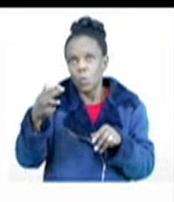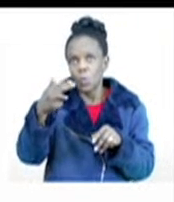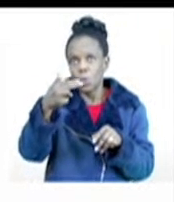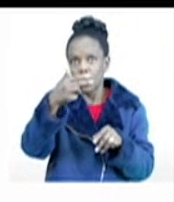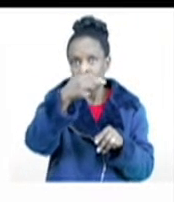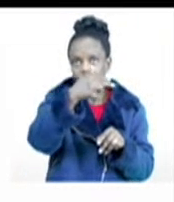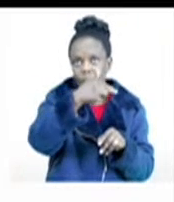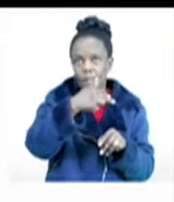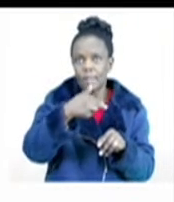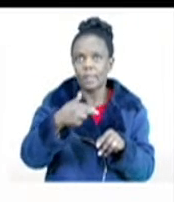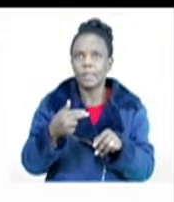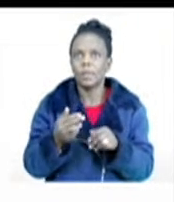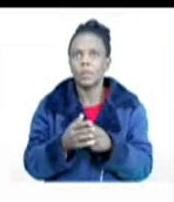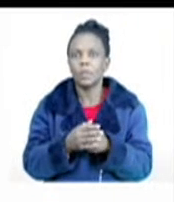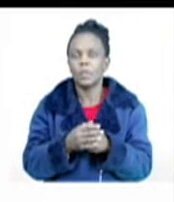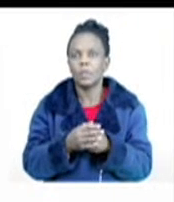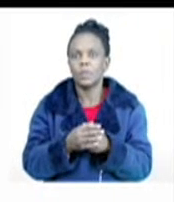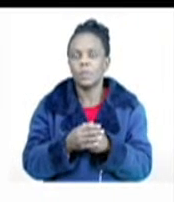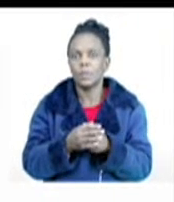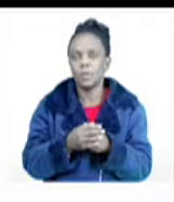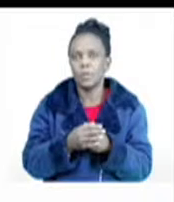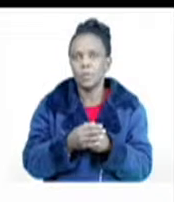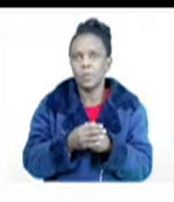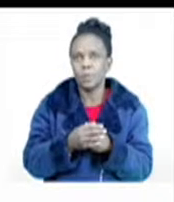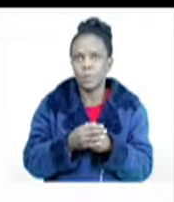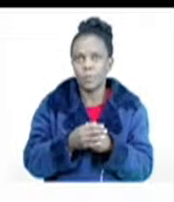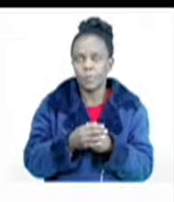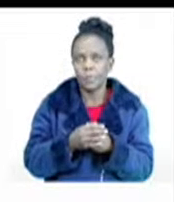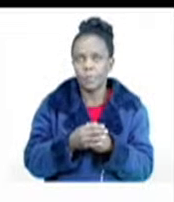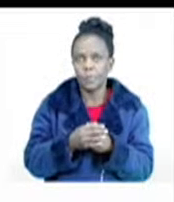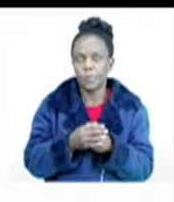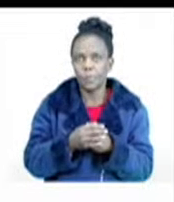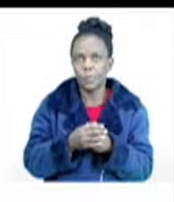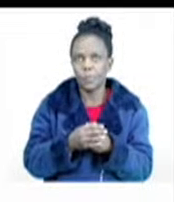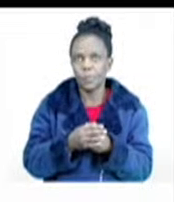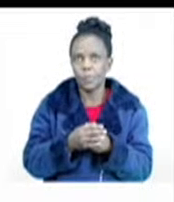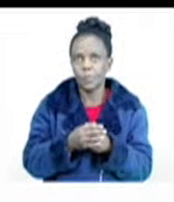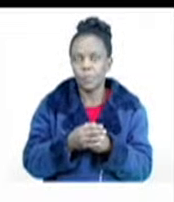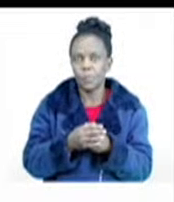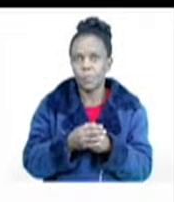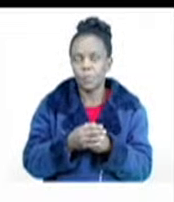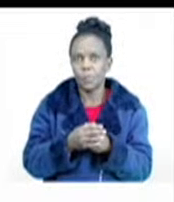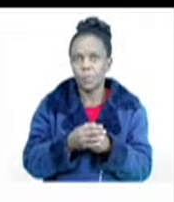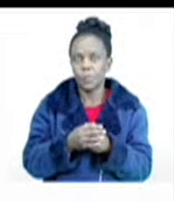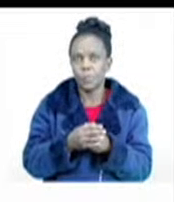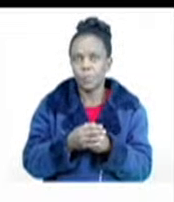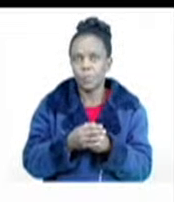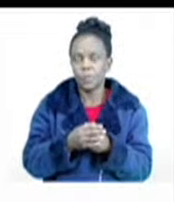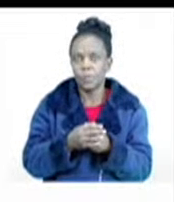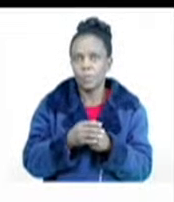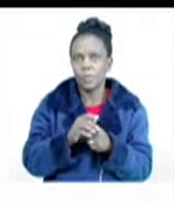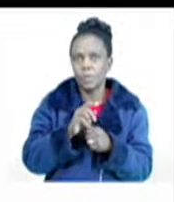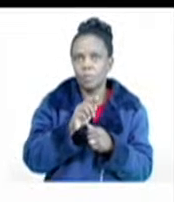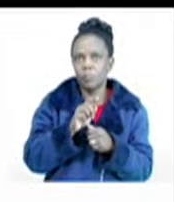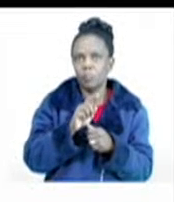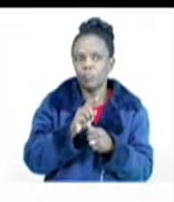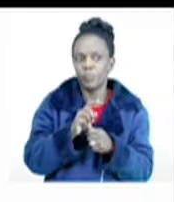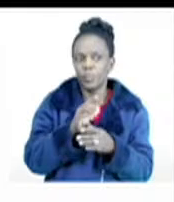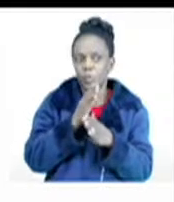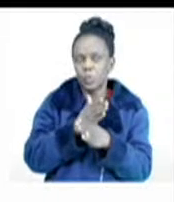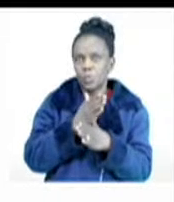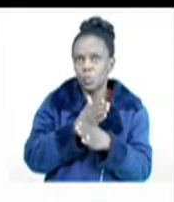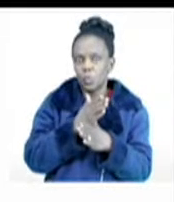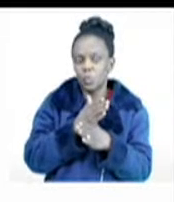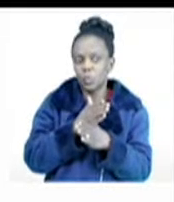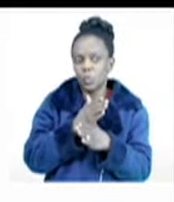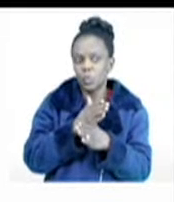else. Please make sure that when you do this exercise, you are having an adult with you so that they can help